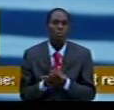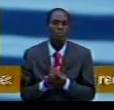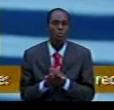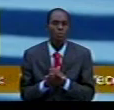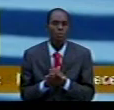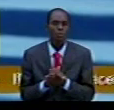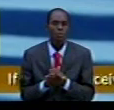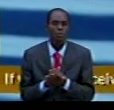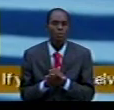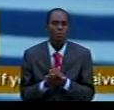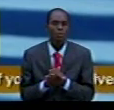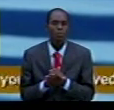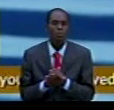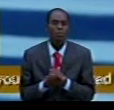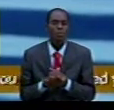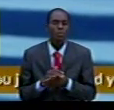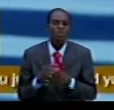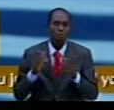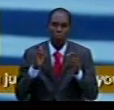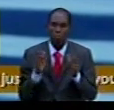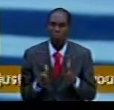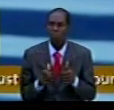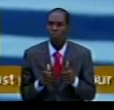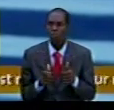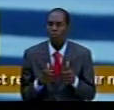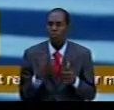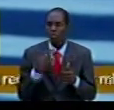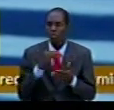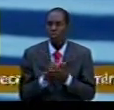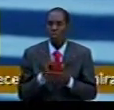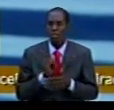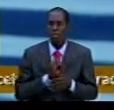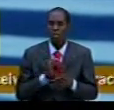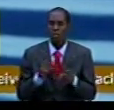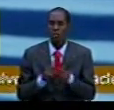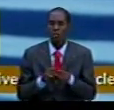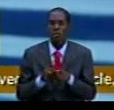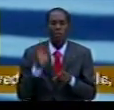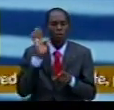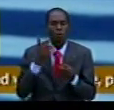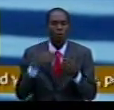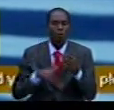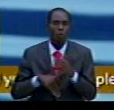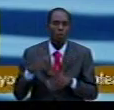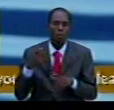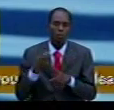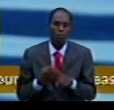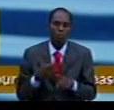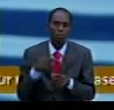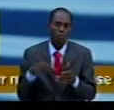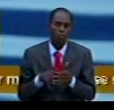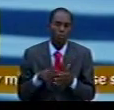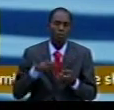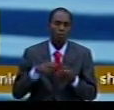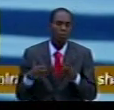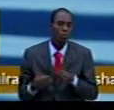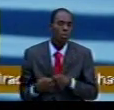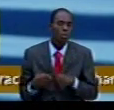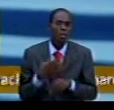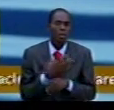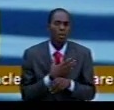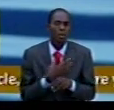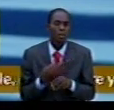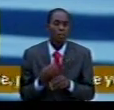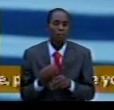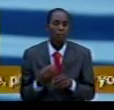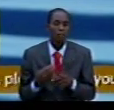song, I said, I too am going to come out of this world alive in the name of Jesus. So there and then, the